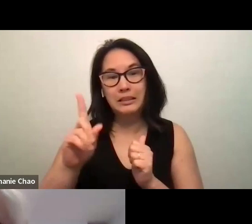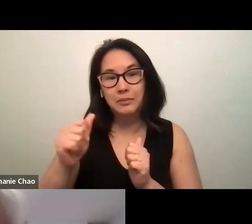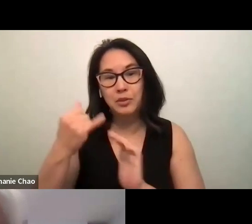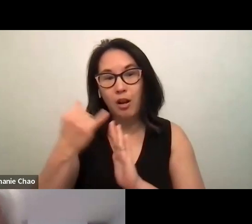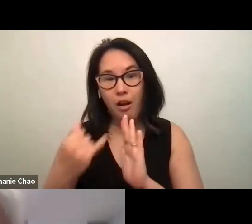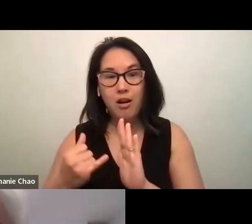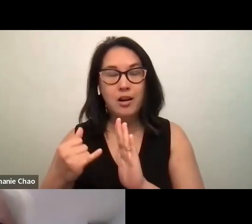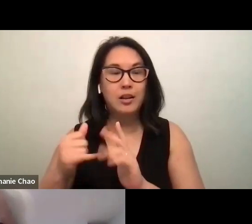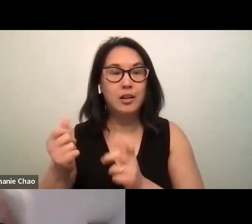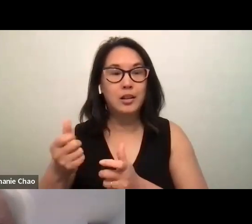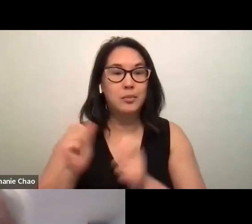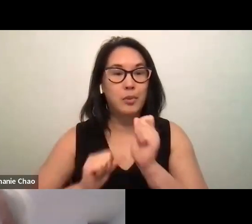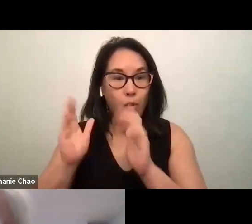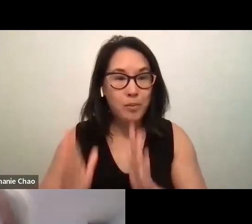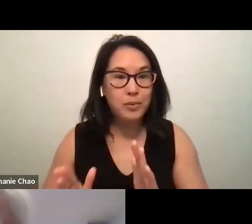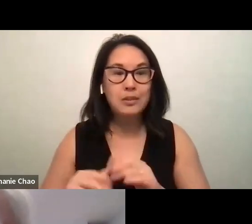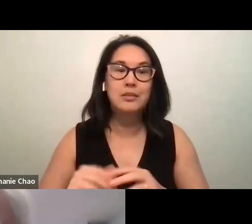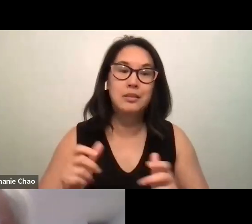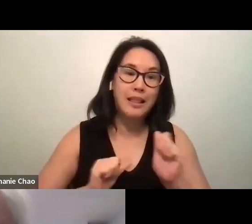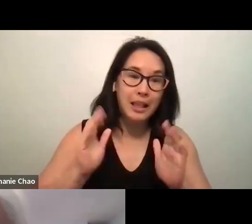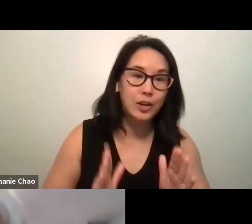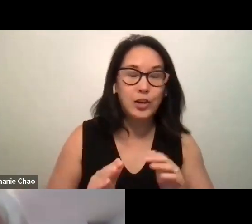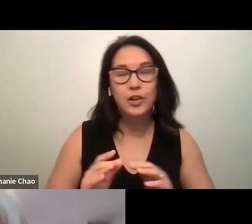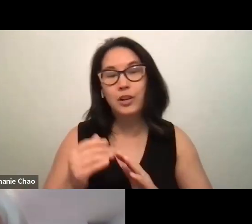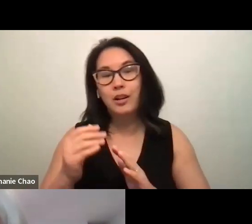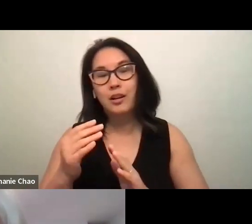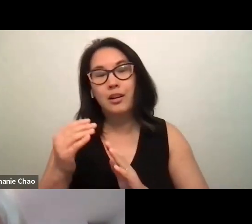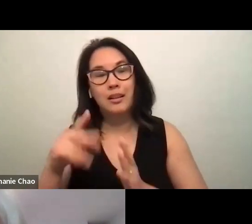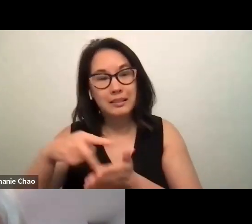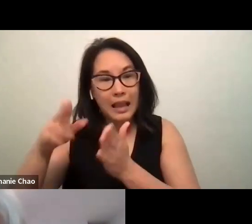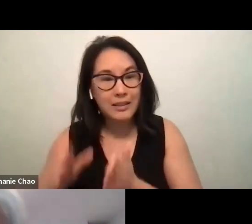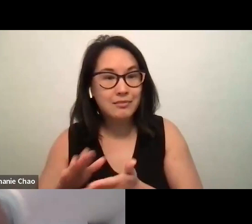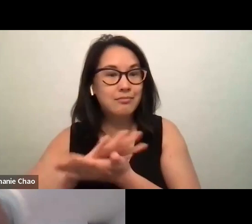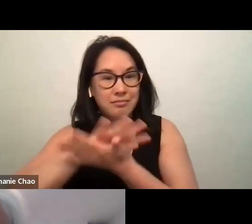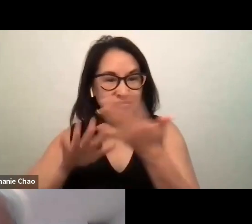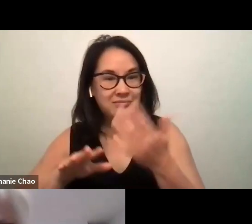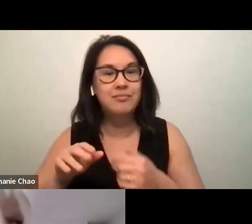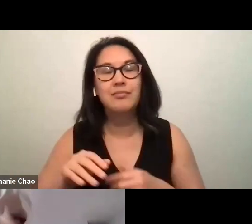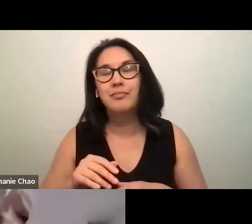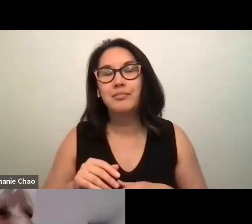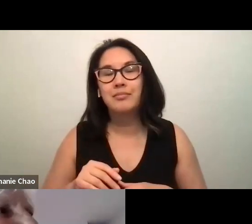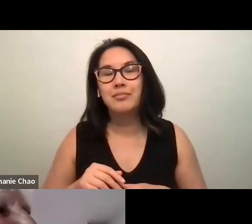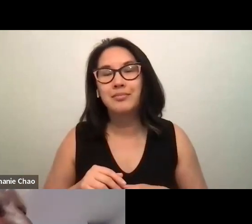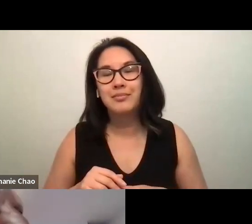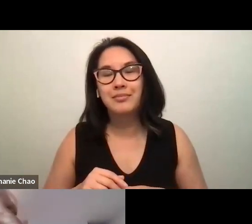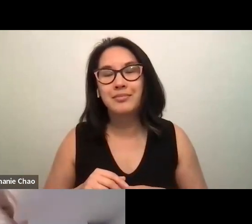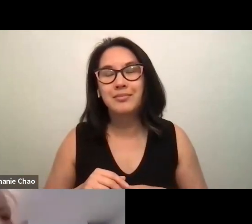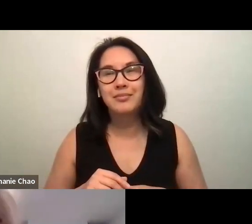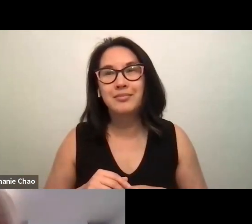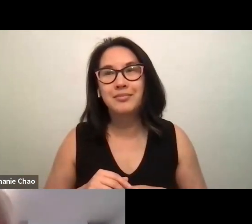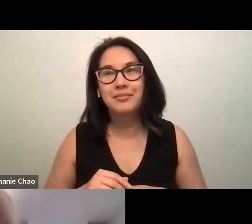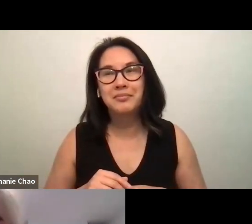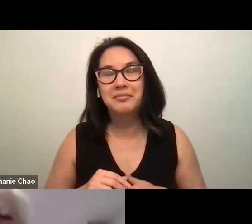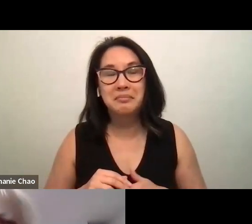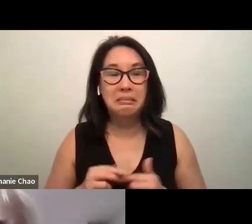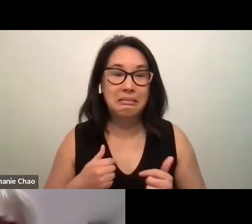theater, dance, so on and so forth, I'm often kind of irritable because they'll